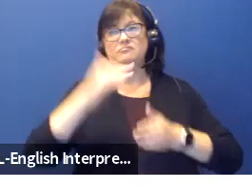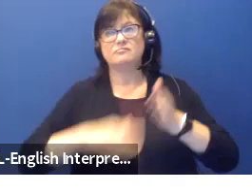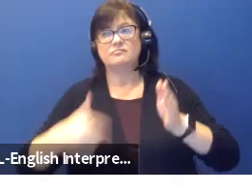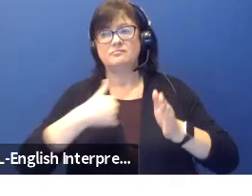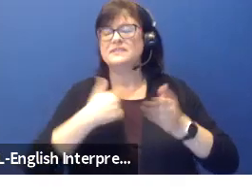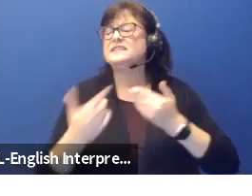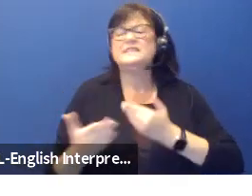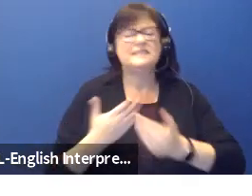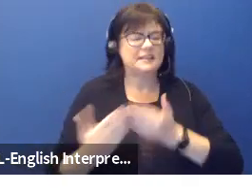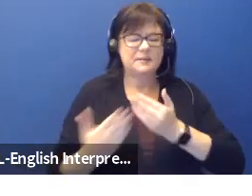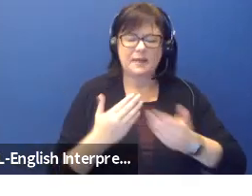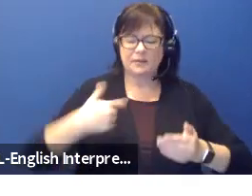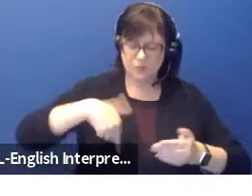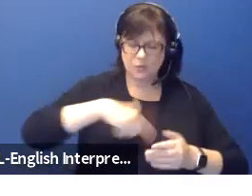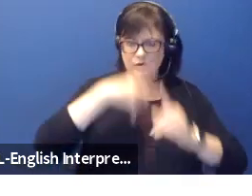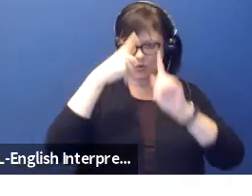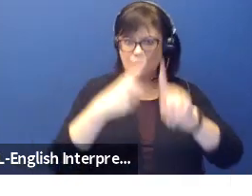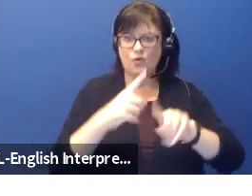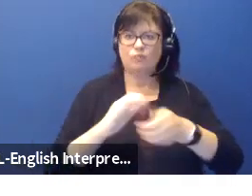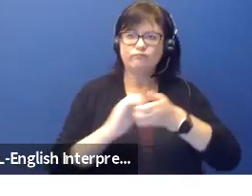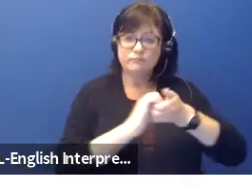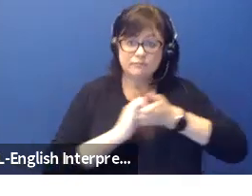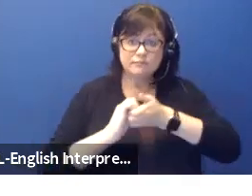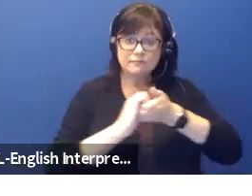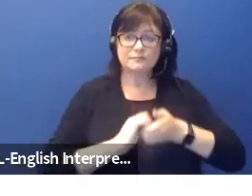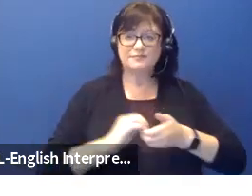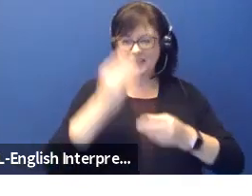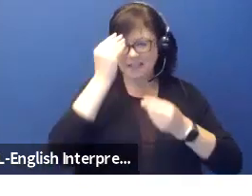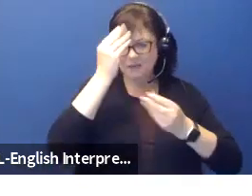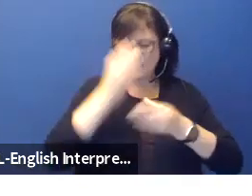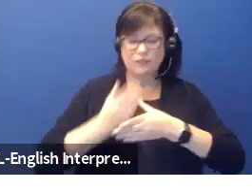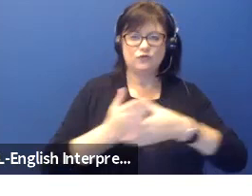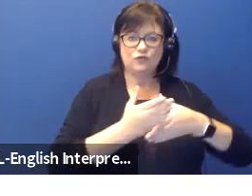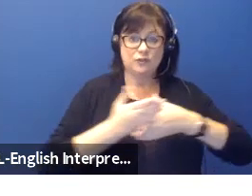all just here to collaborate and share some information.